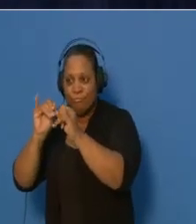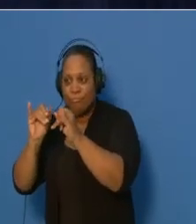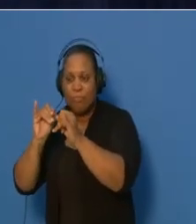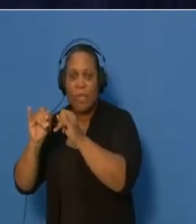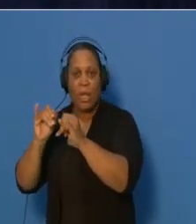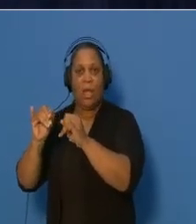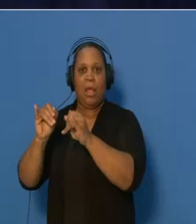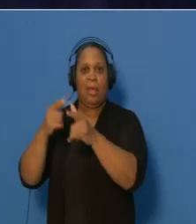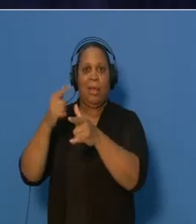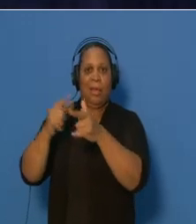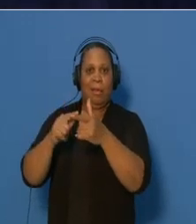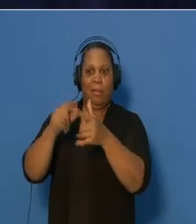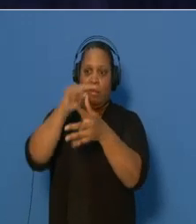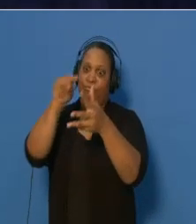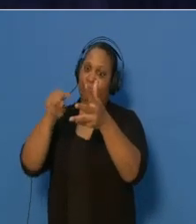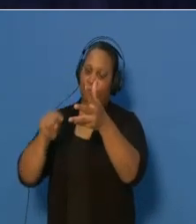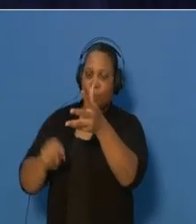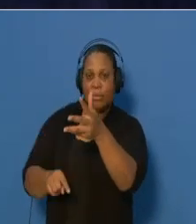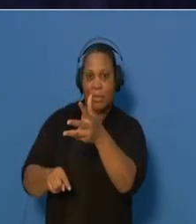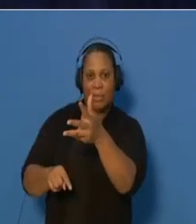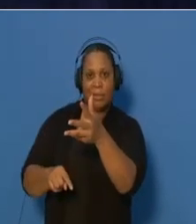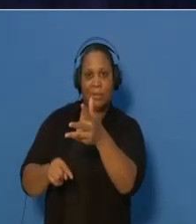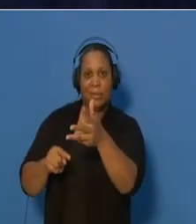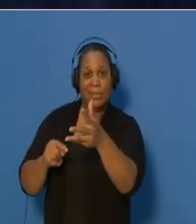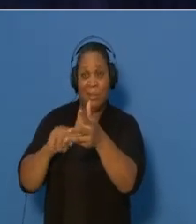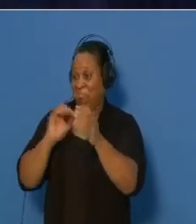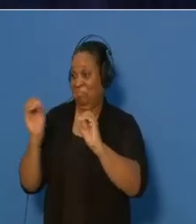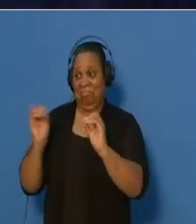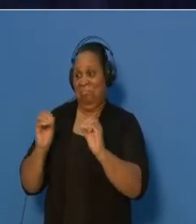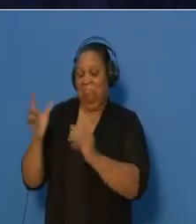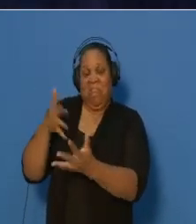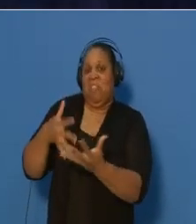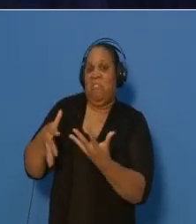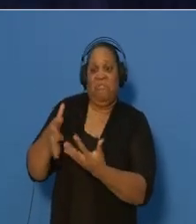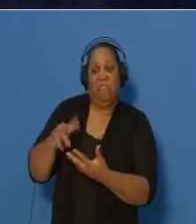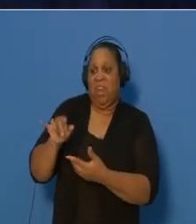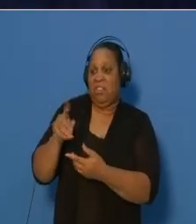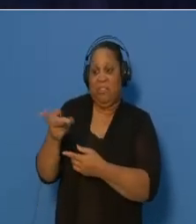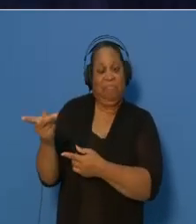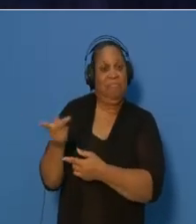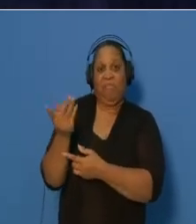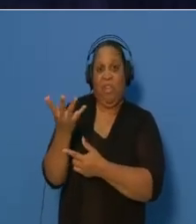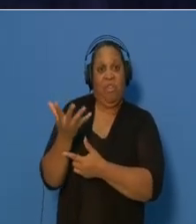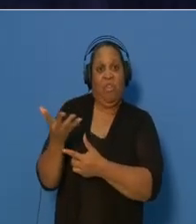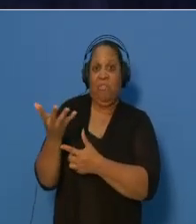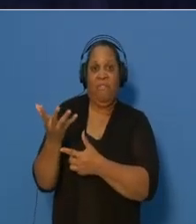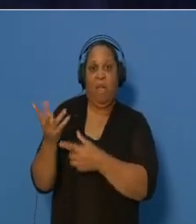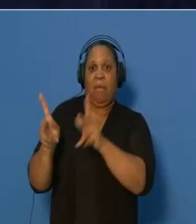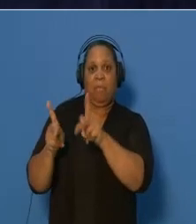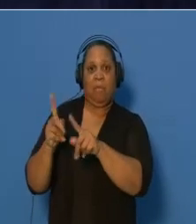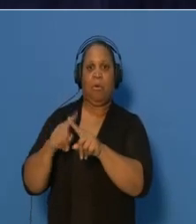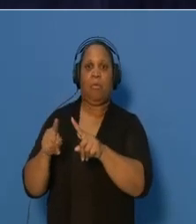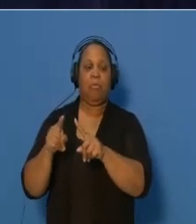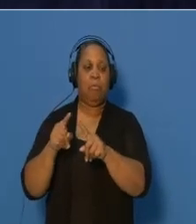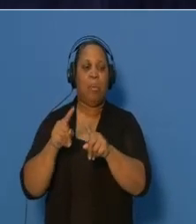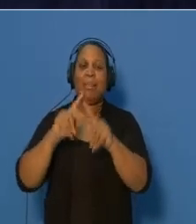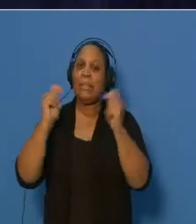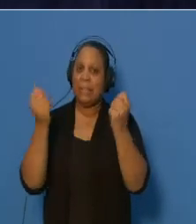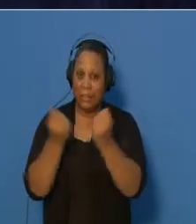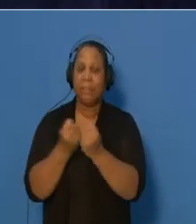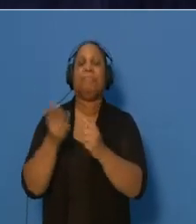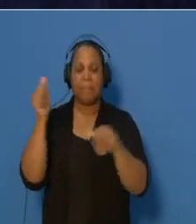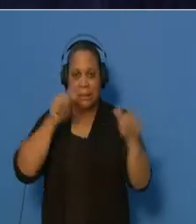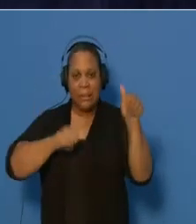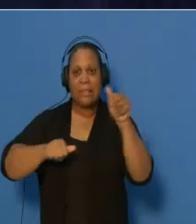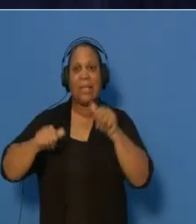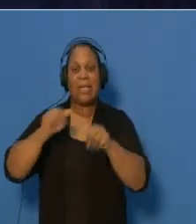depending on a number of things, it may be they may have not had any interaction with those persons, but the epidemiology and surveillance, it is a science.